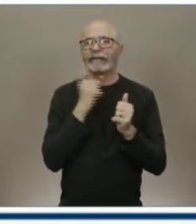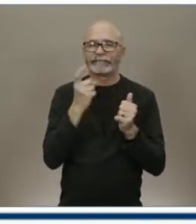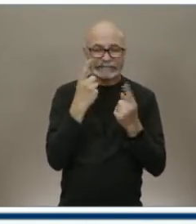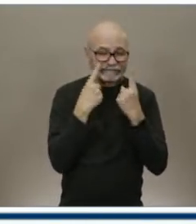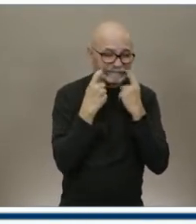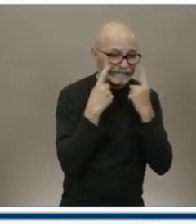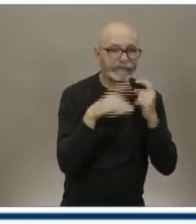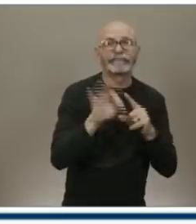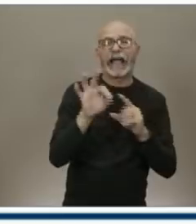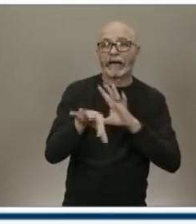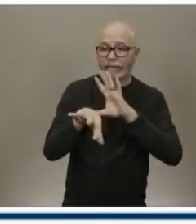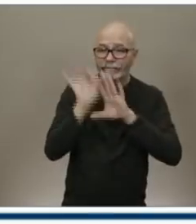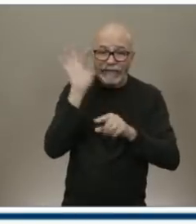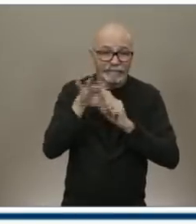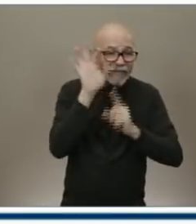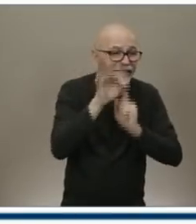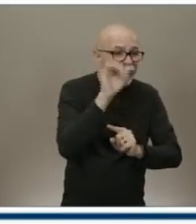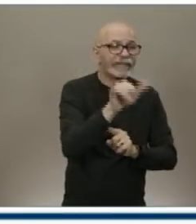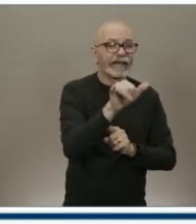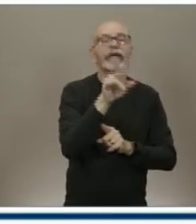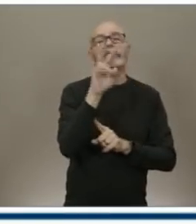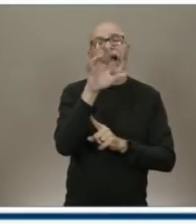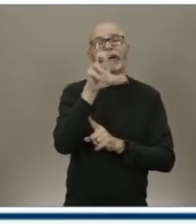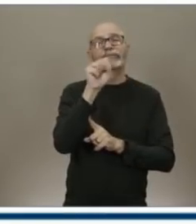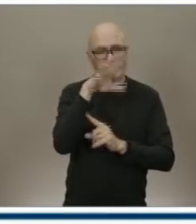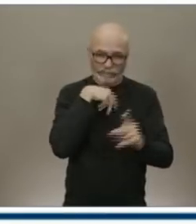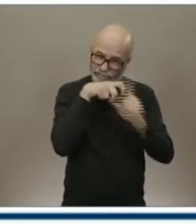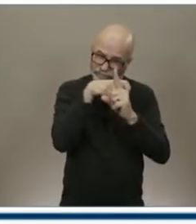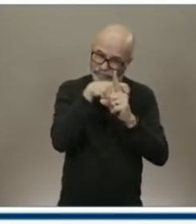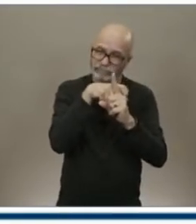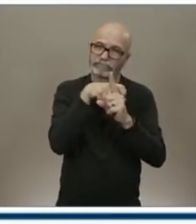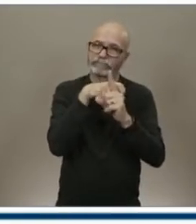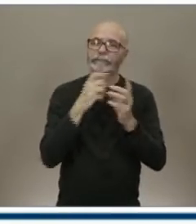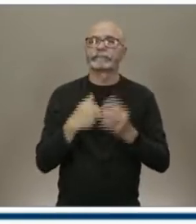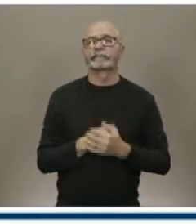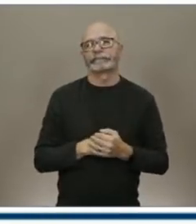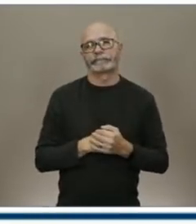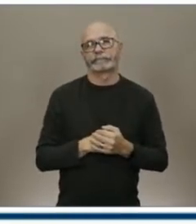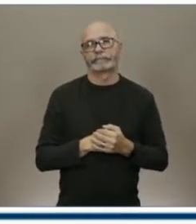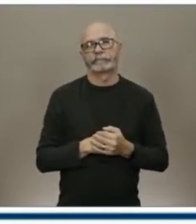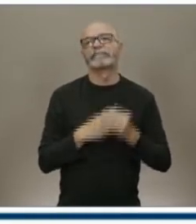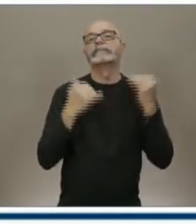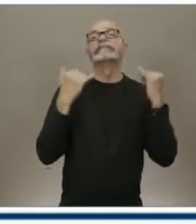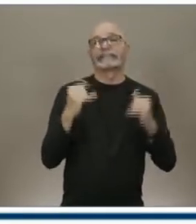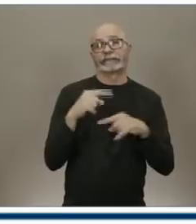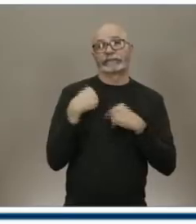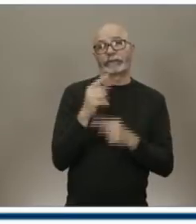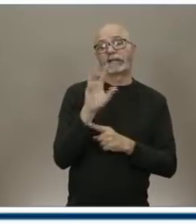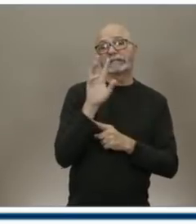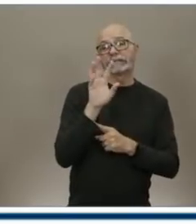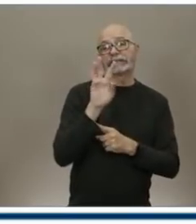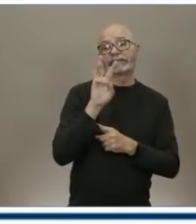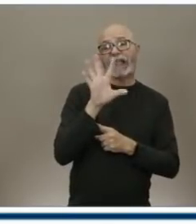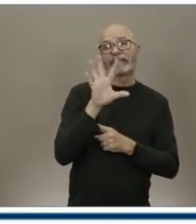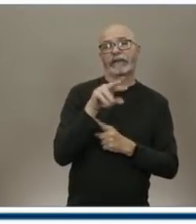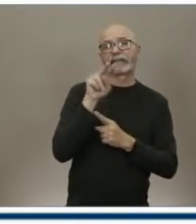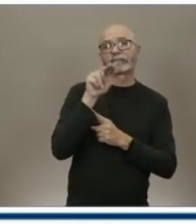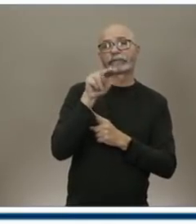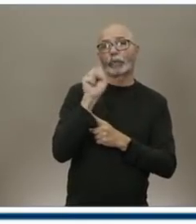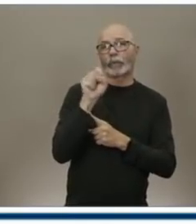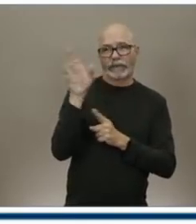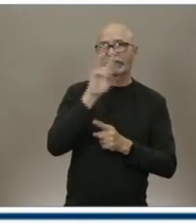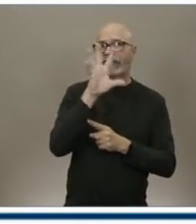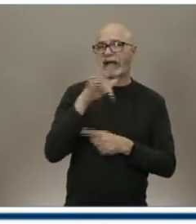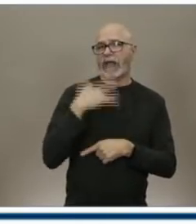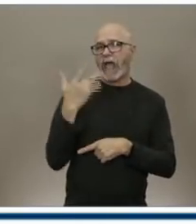Nova Scotia, we now have 65 active cases of COVID-19, and fortunately, we continue to be able to say nobody is in hospital.